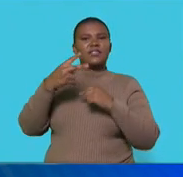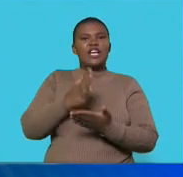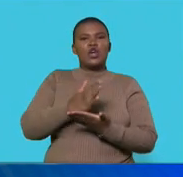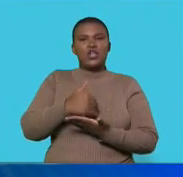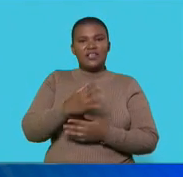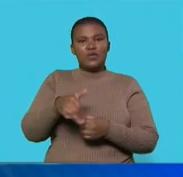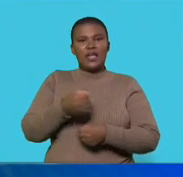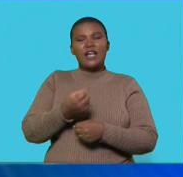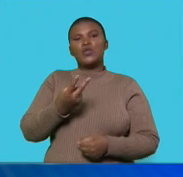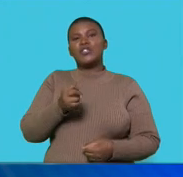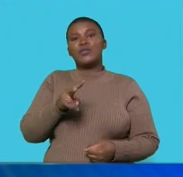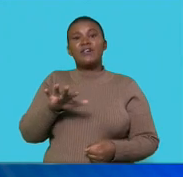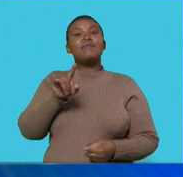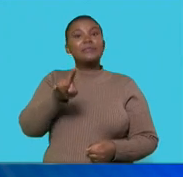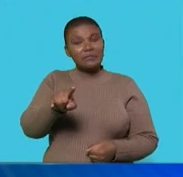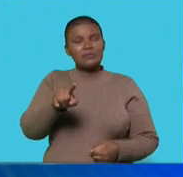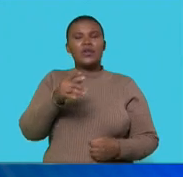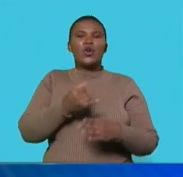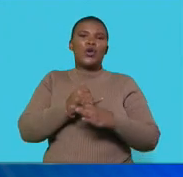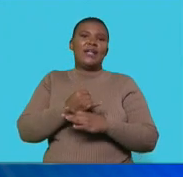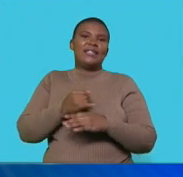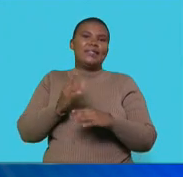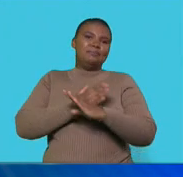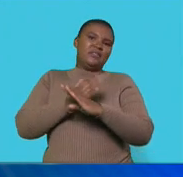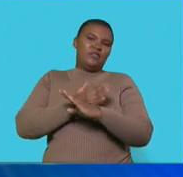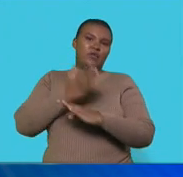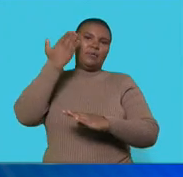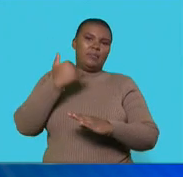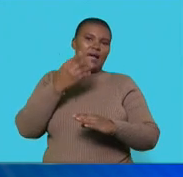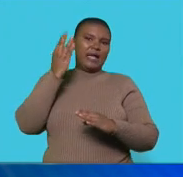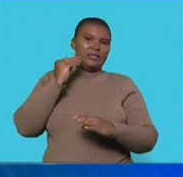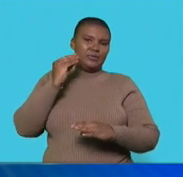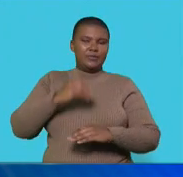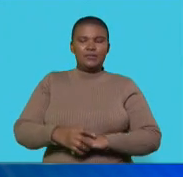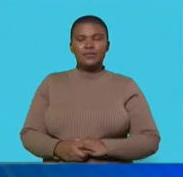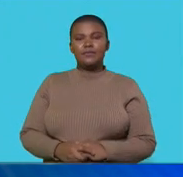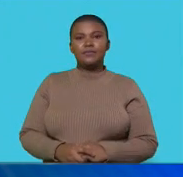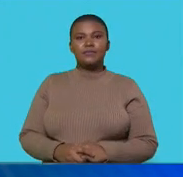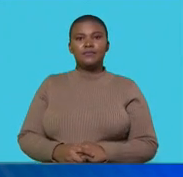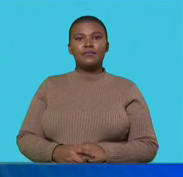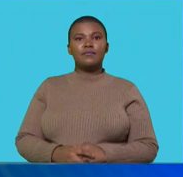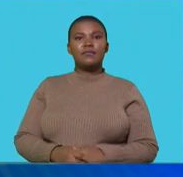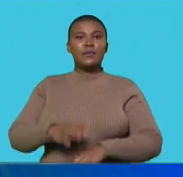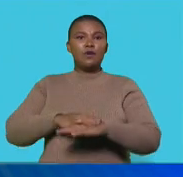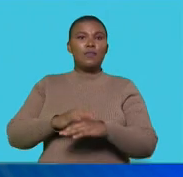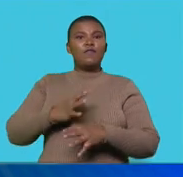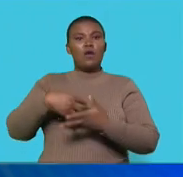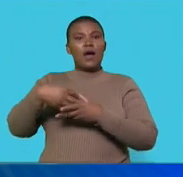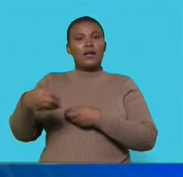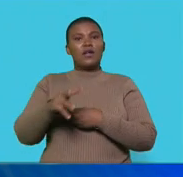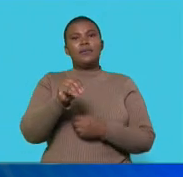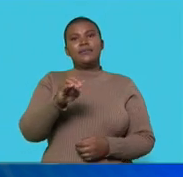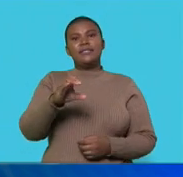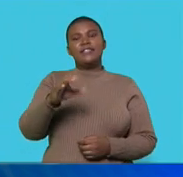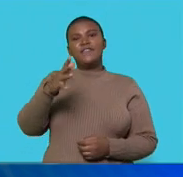of 2025, which is earlier than previously forecasted. For further insights on the outcomes of the MPC May